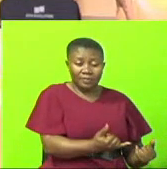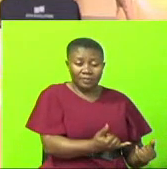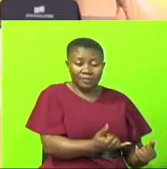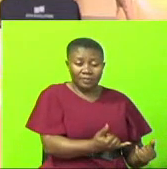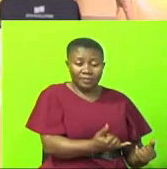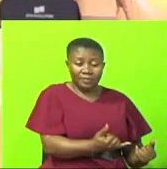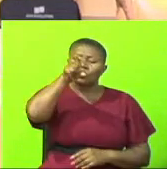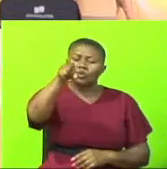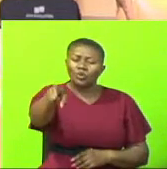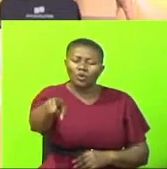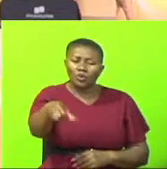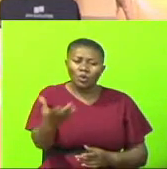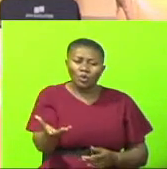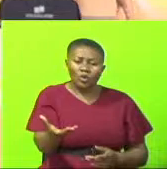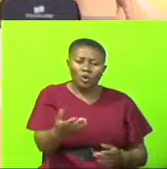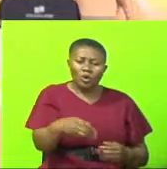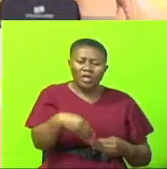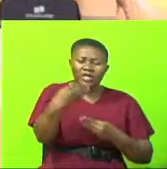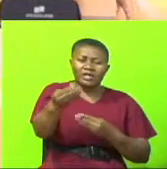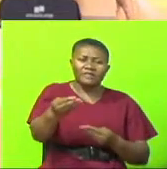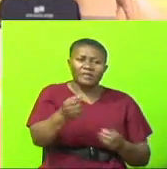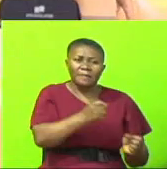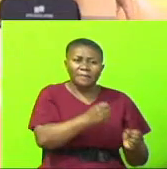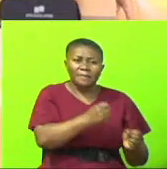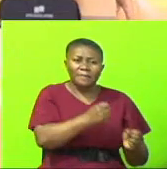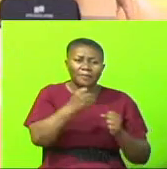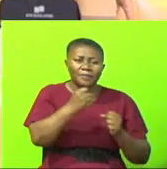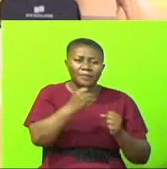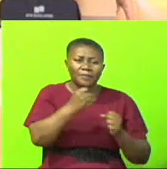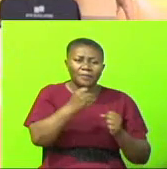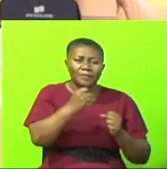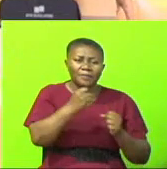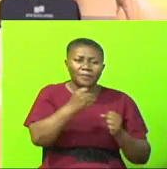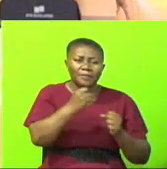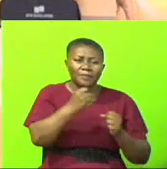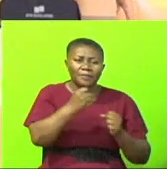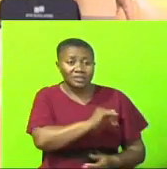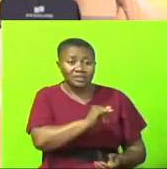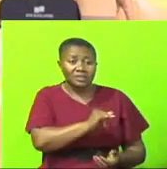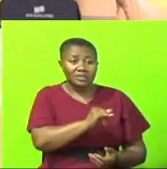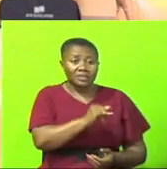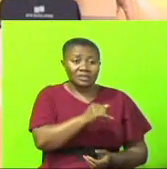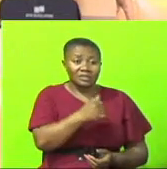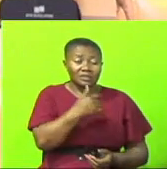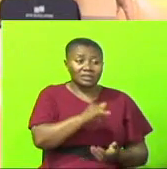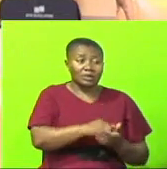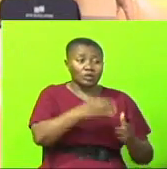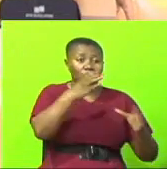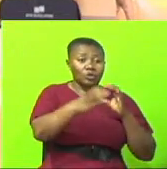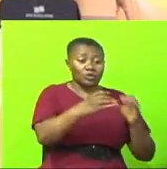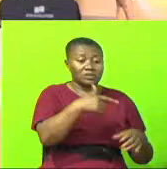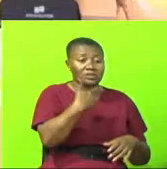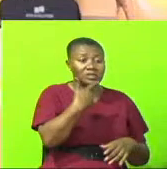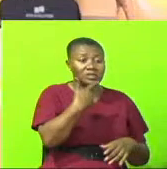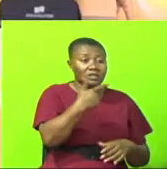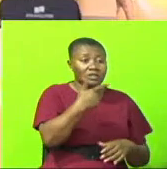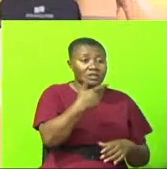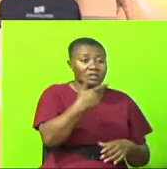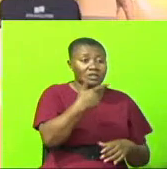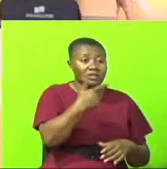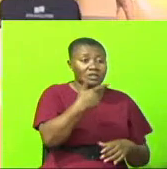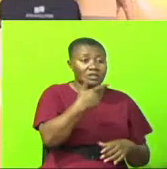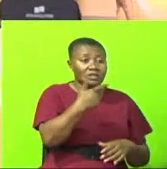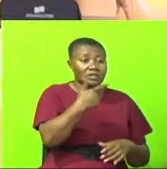Parliament. It was in the same Tufo and Attorney General that the court said that whatever happens in Parliament is a closed